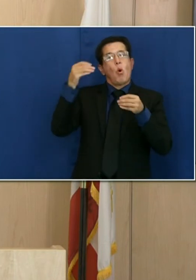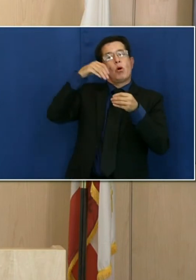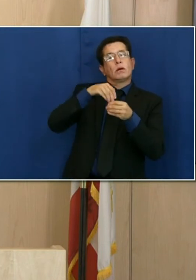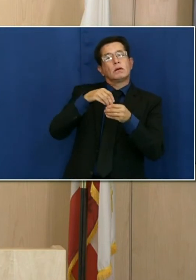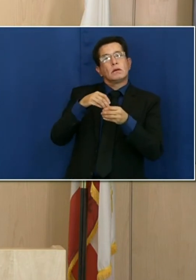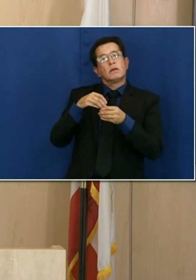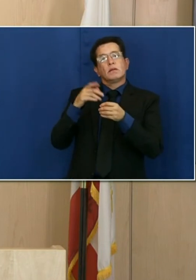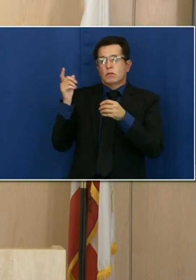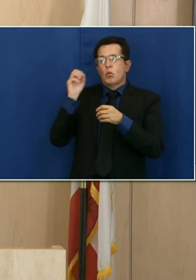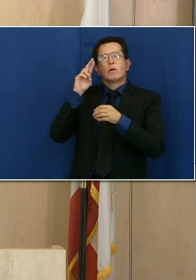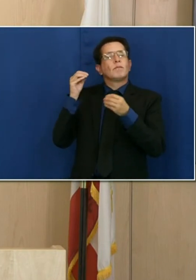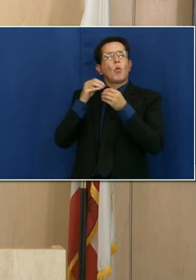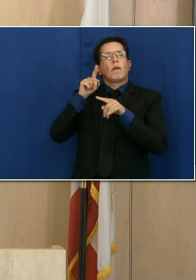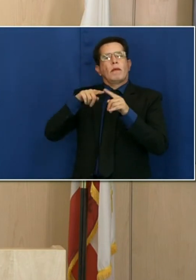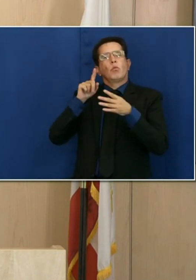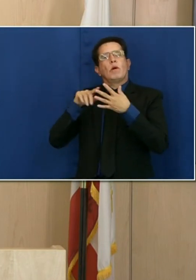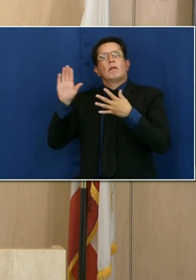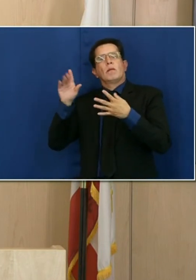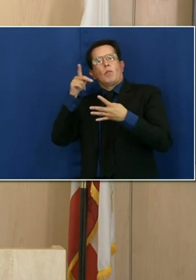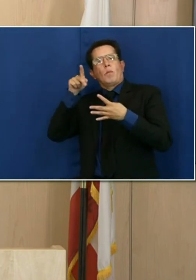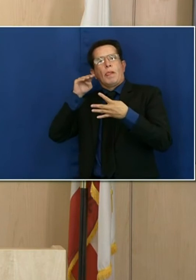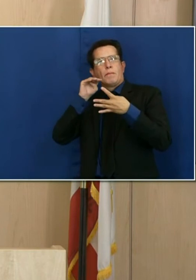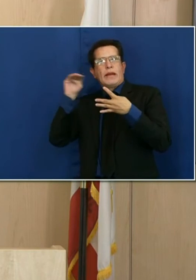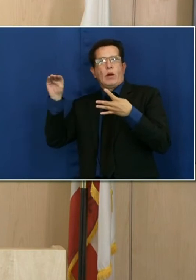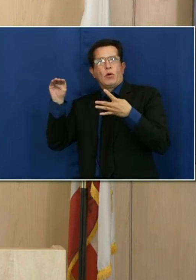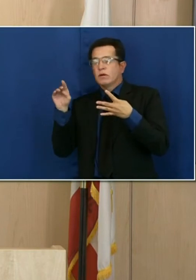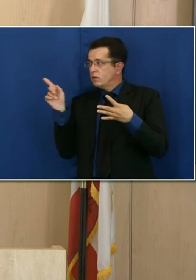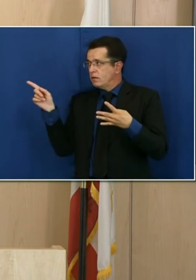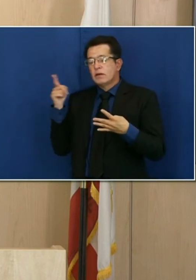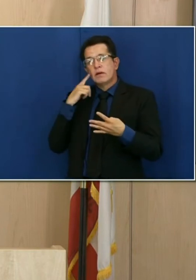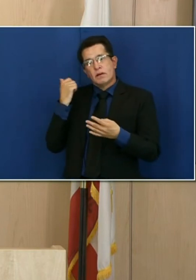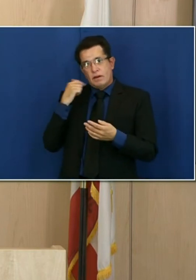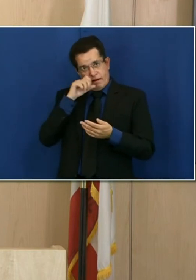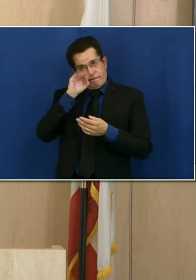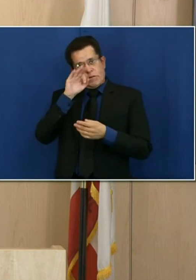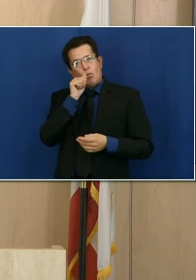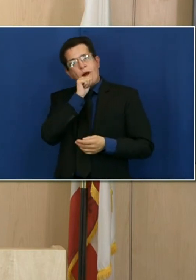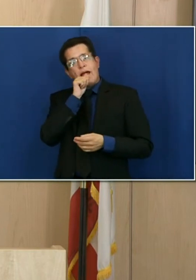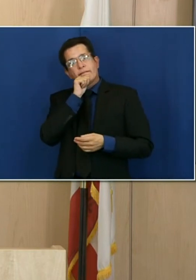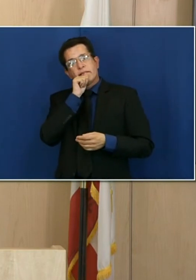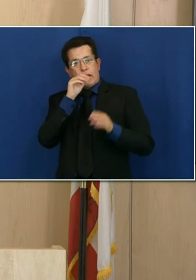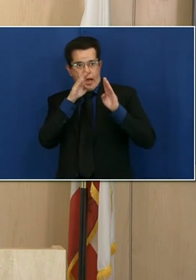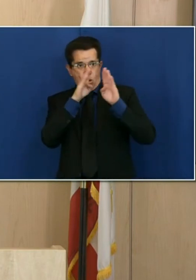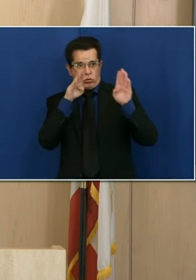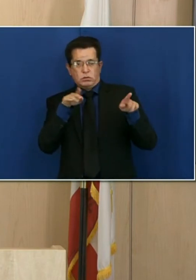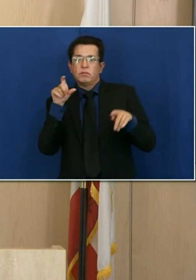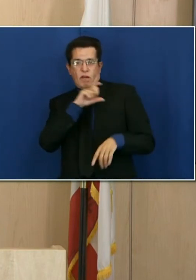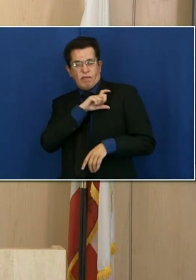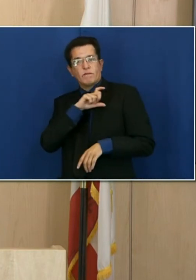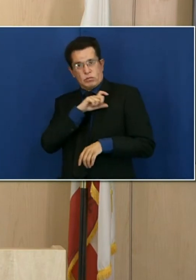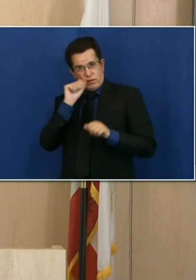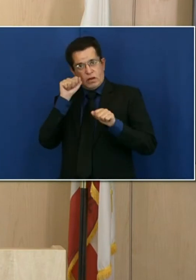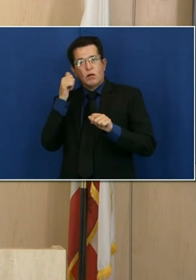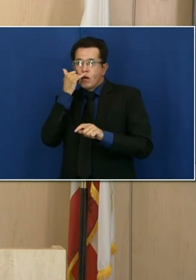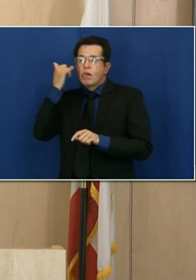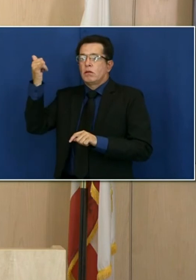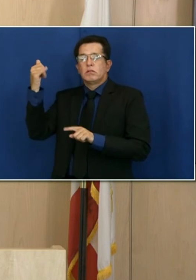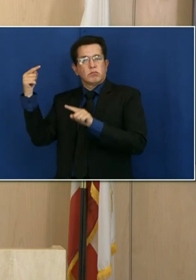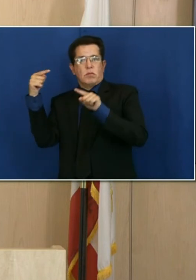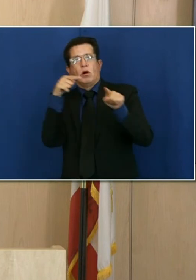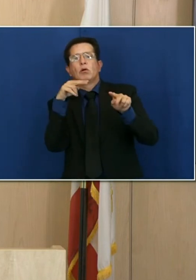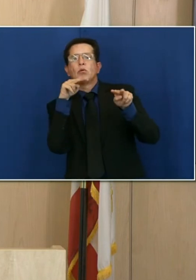beyond what's in the purple tier? Well, if it's in a private home, certainly law enforcement could be called upon to go